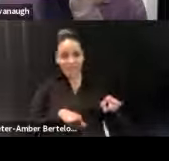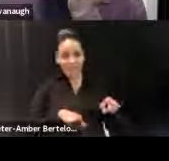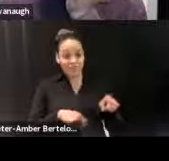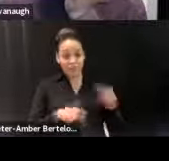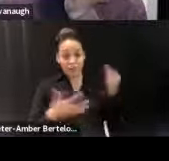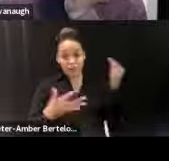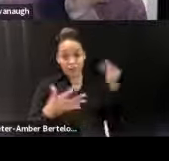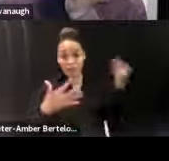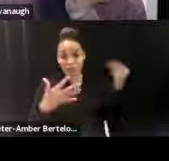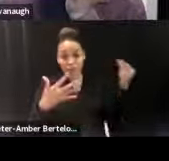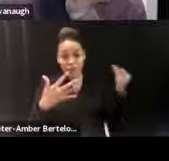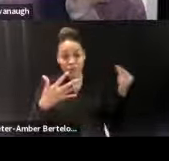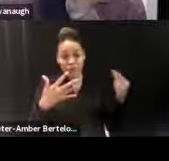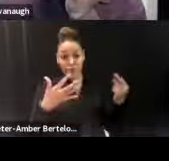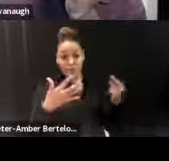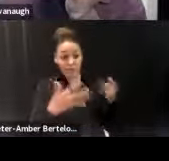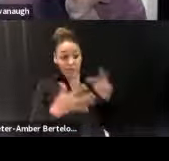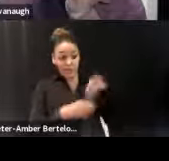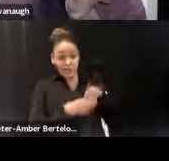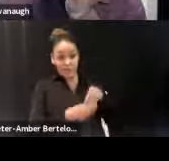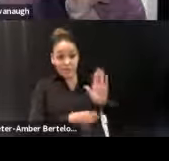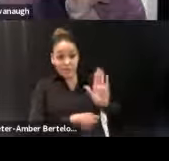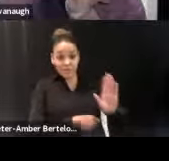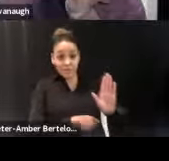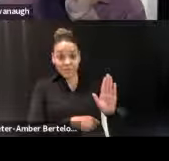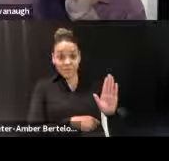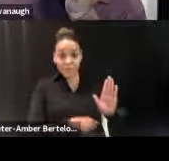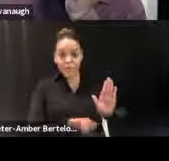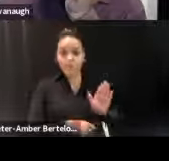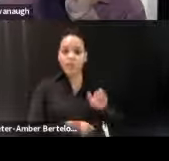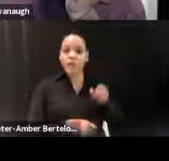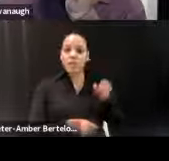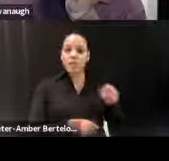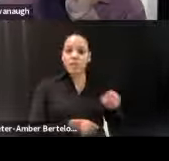But she was literally, from her